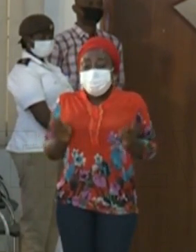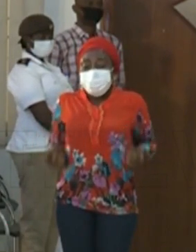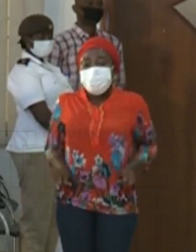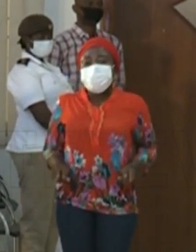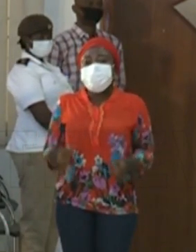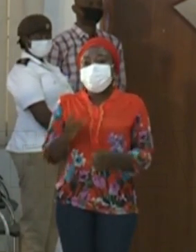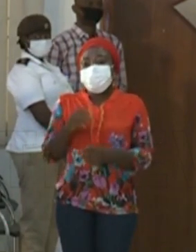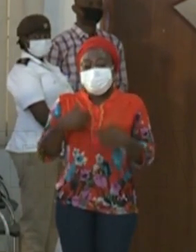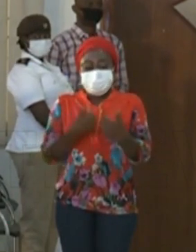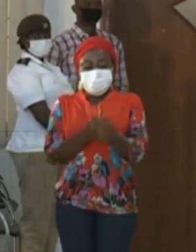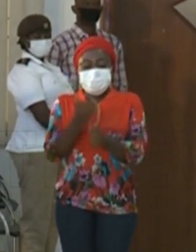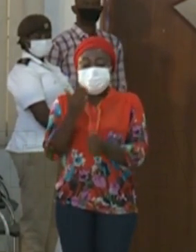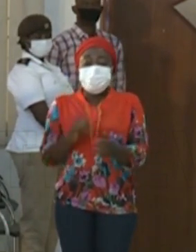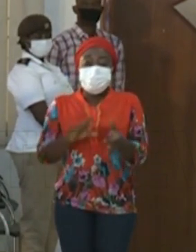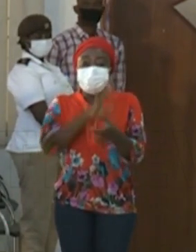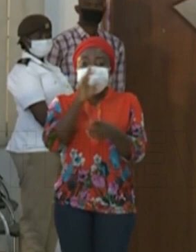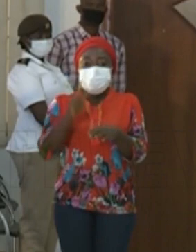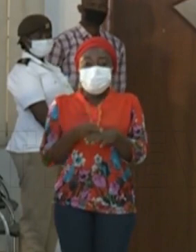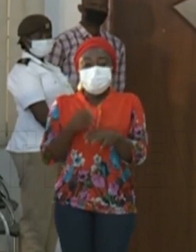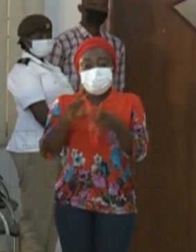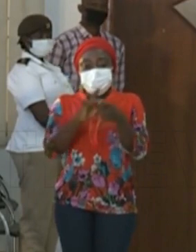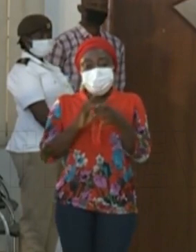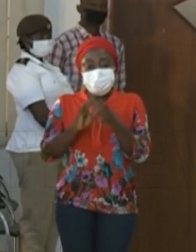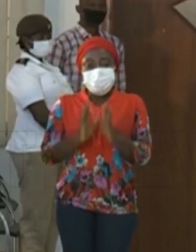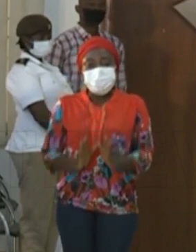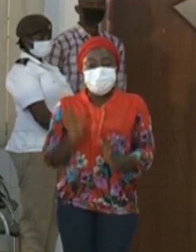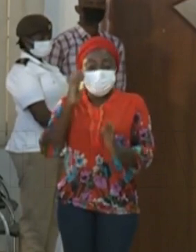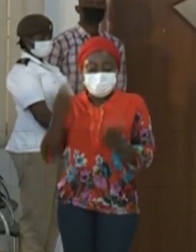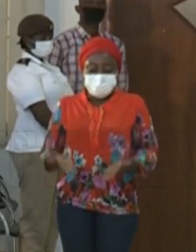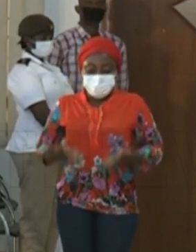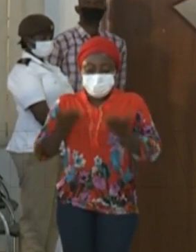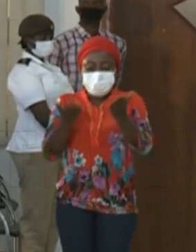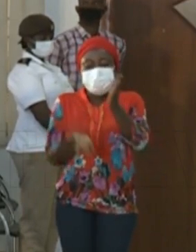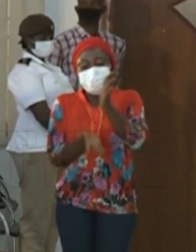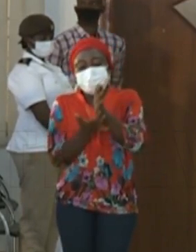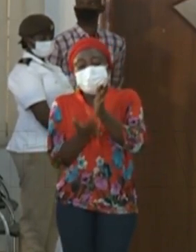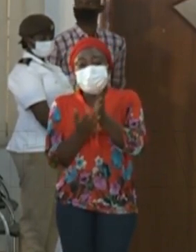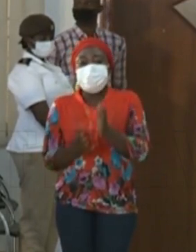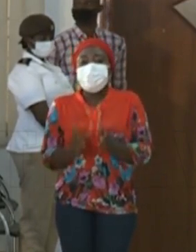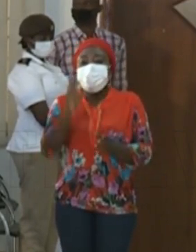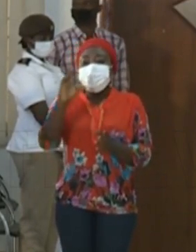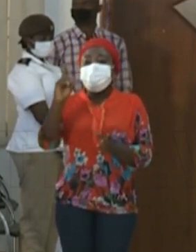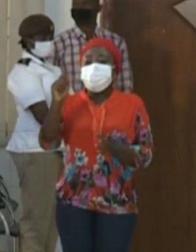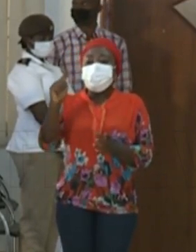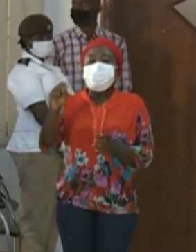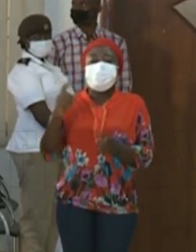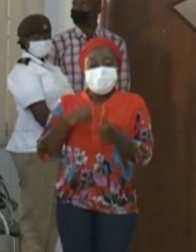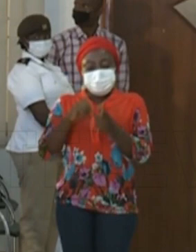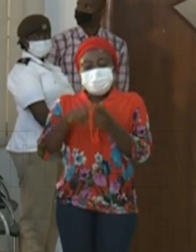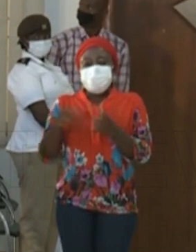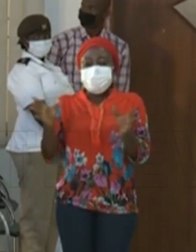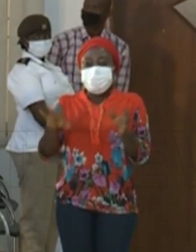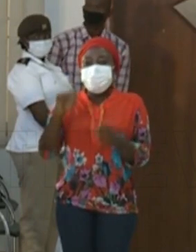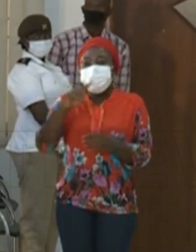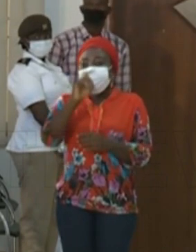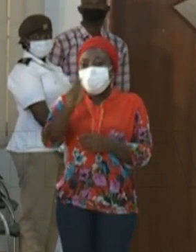the National Coordinator, will present the technical updates, after which we shall take the